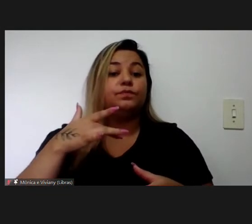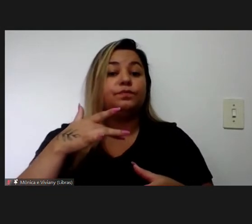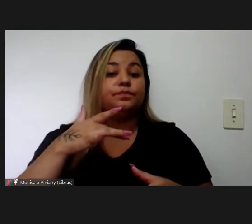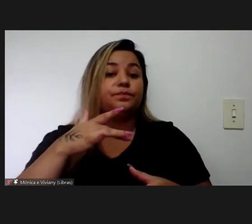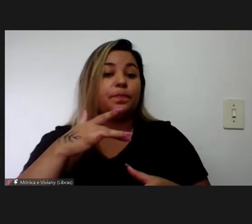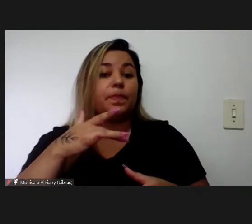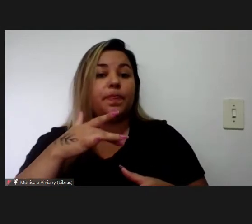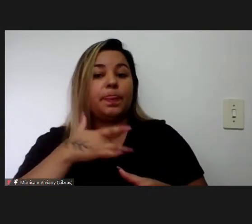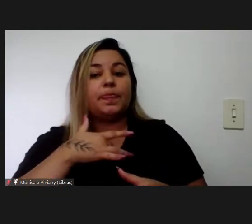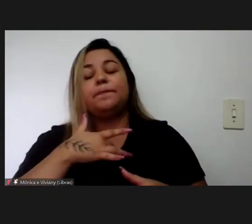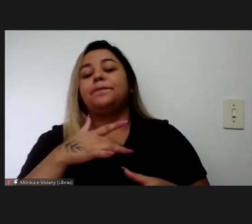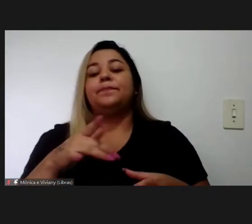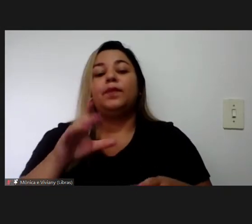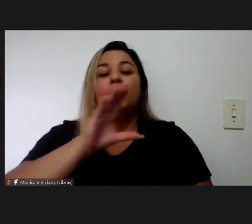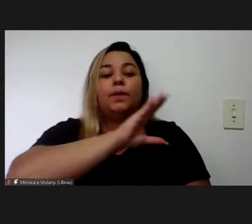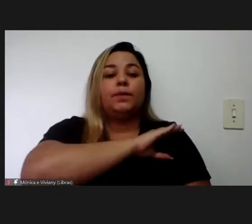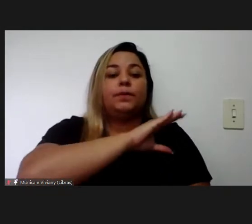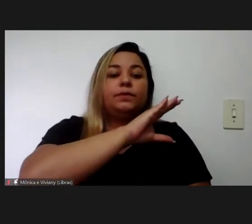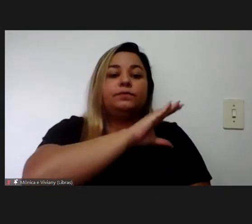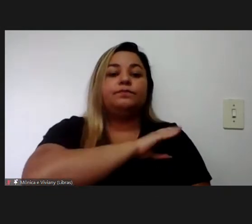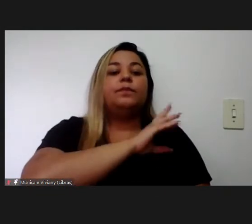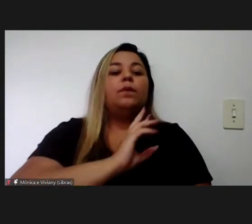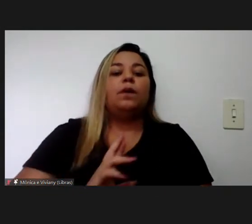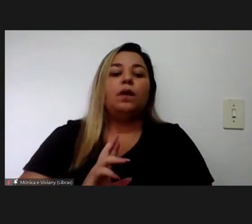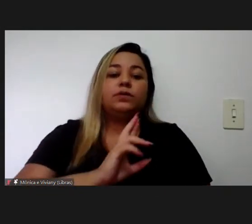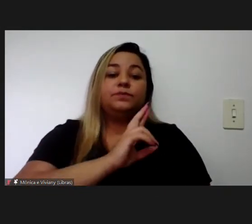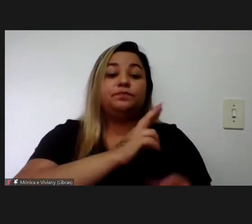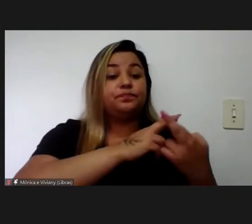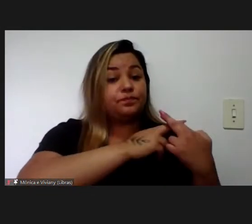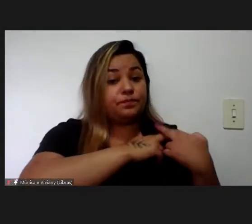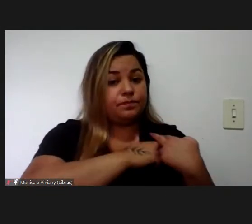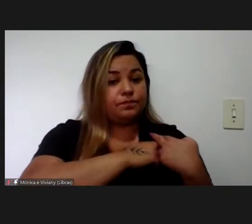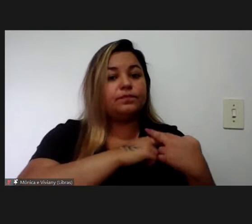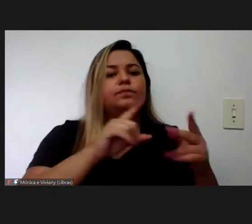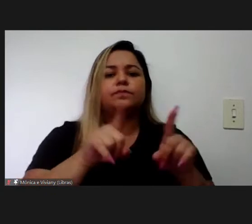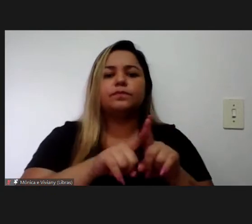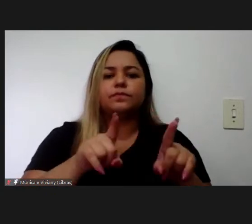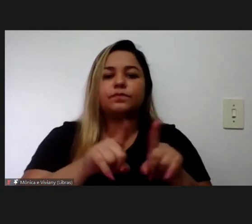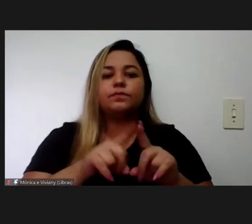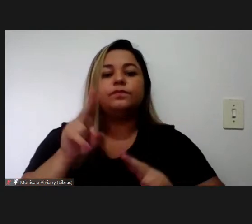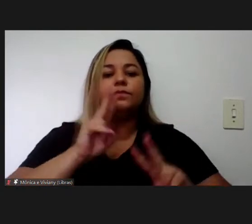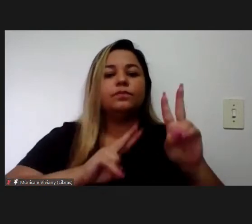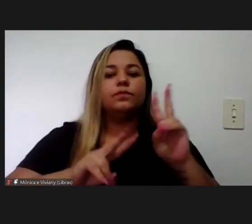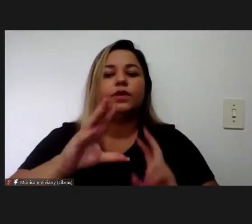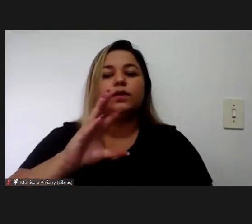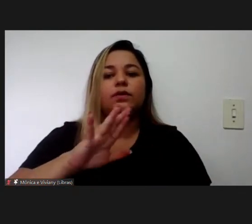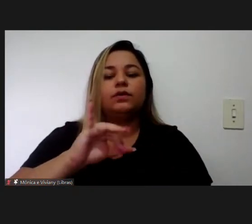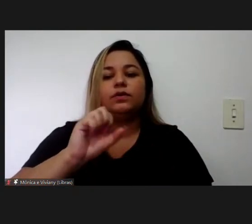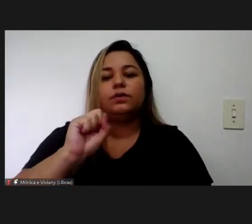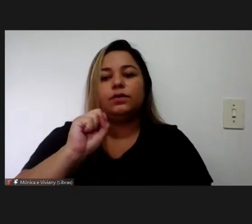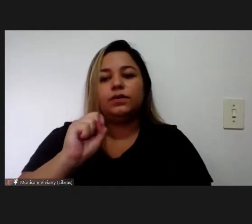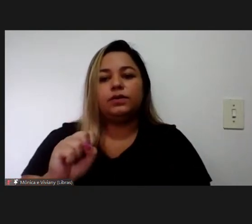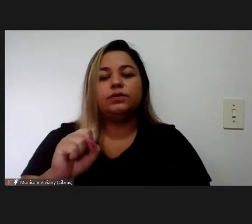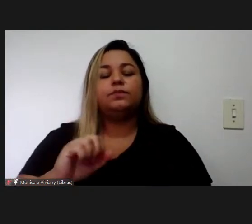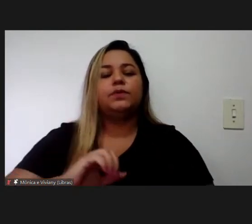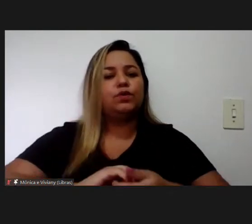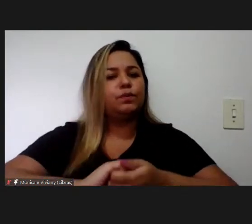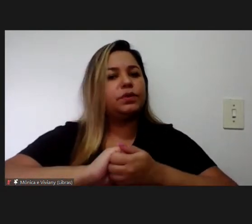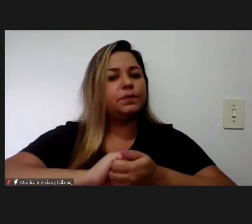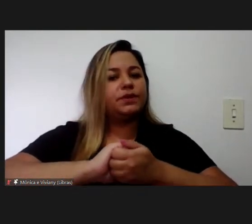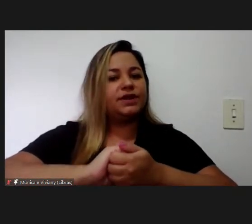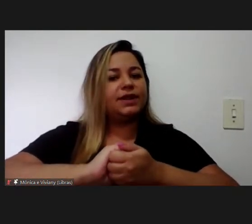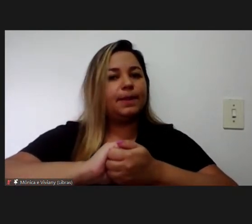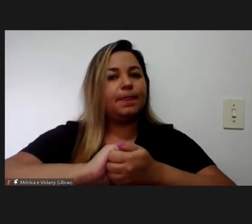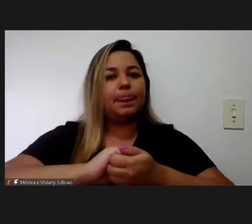Health. I would also like to salute Giselle, the coordinator. And I'm also seeing Chris from